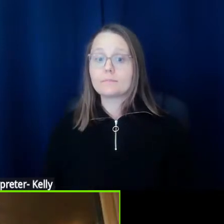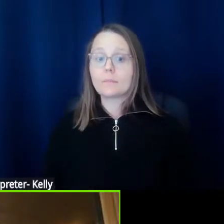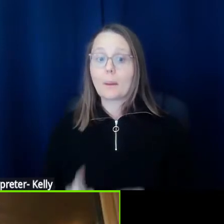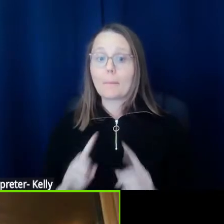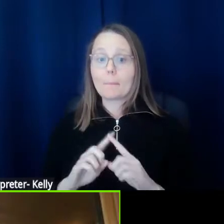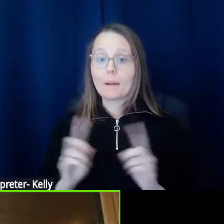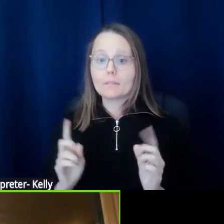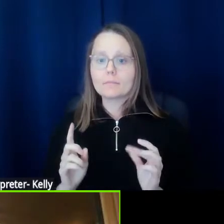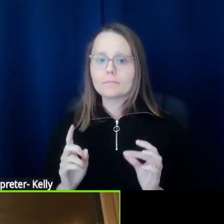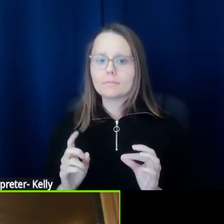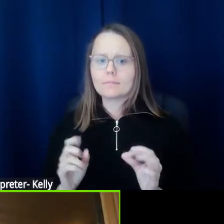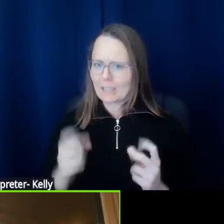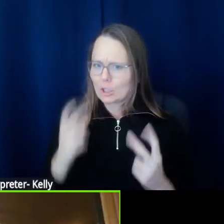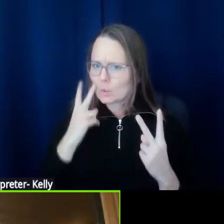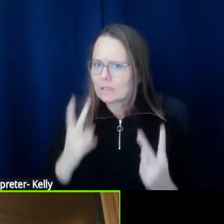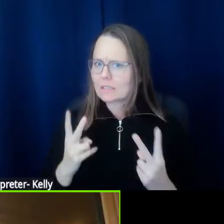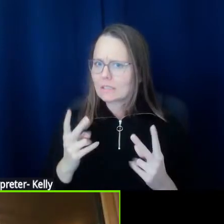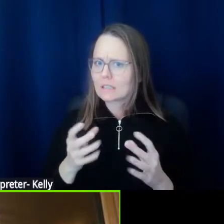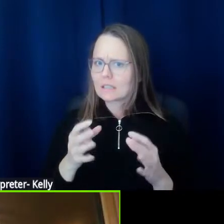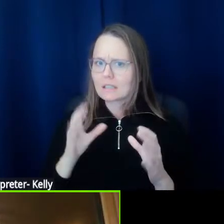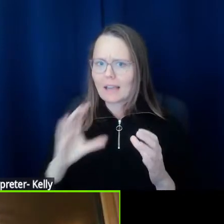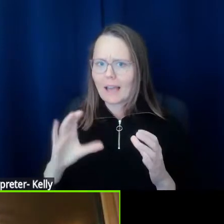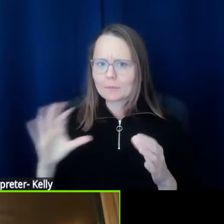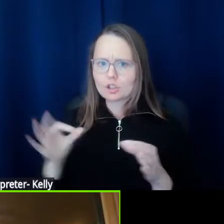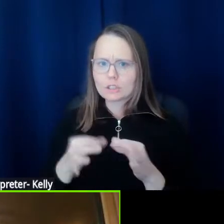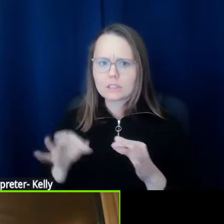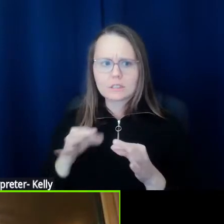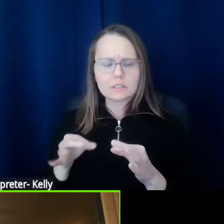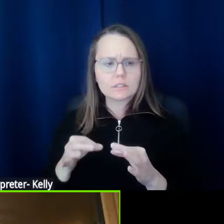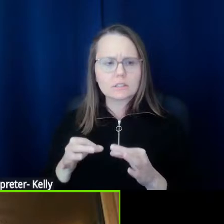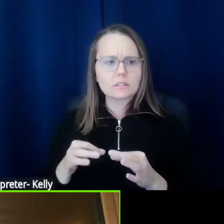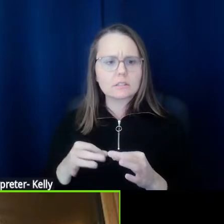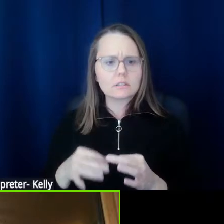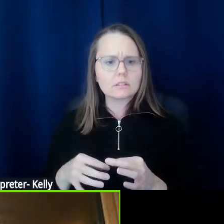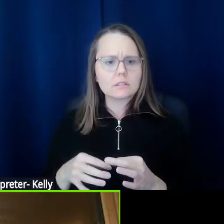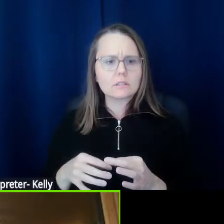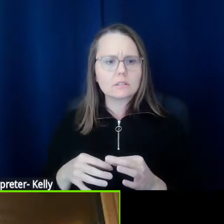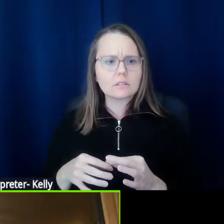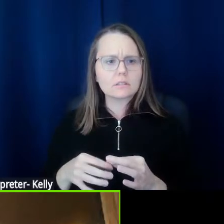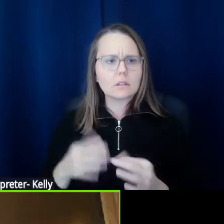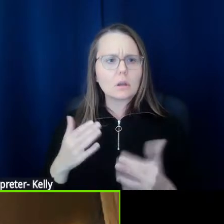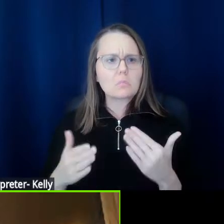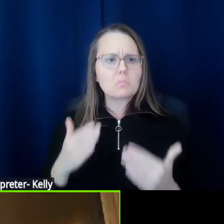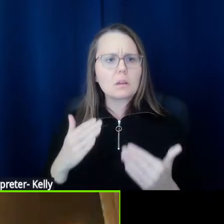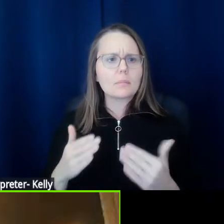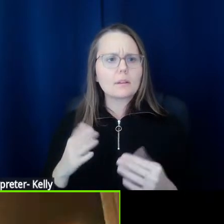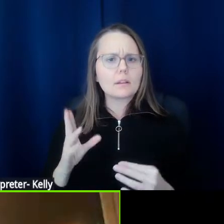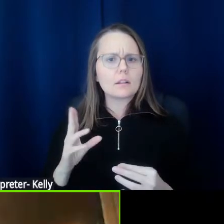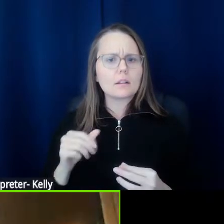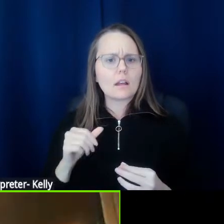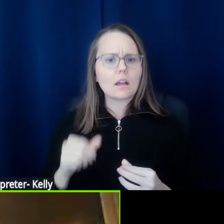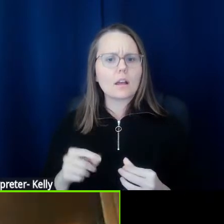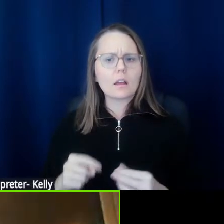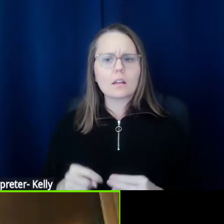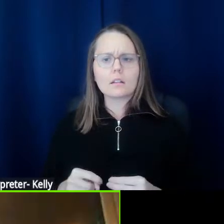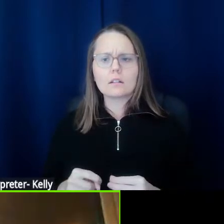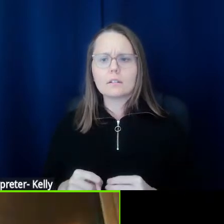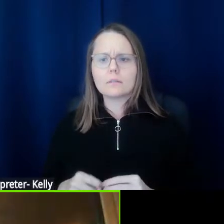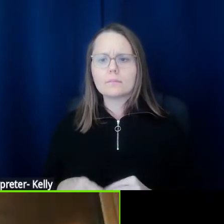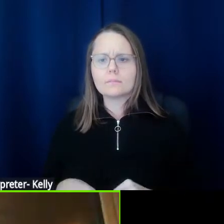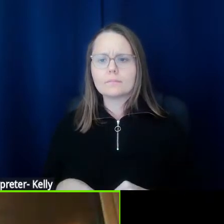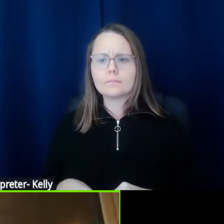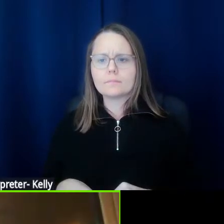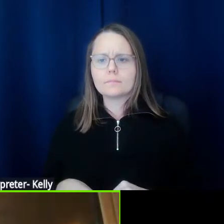oh, can you guys see the captioning? Maybe they're turning their back on that. But if